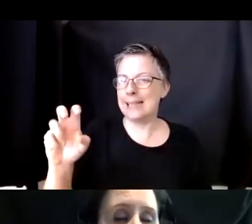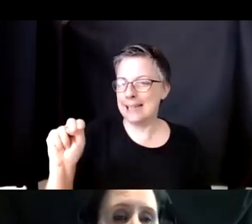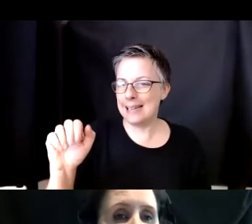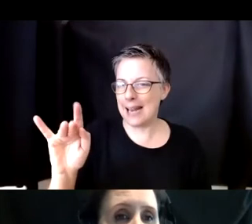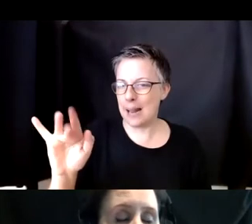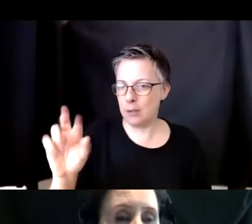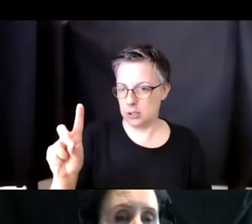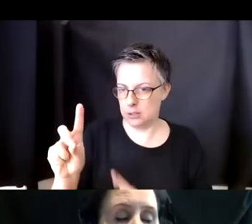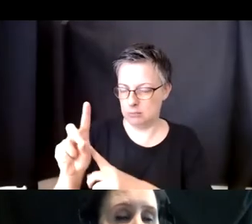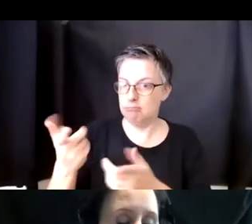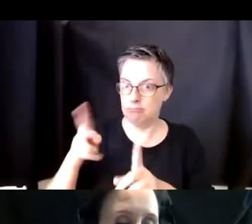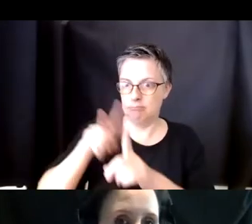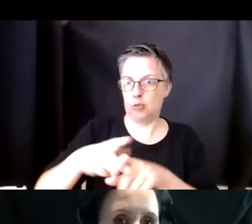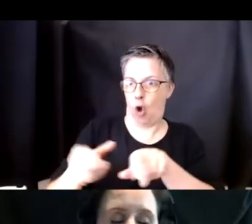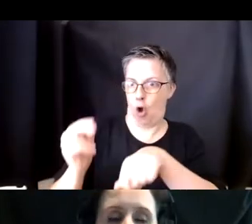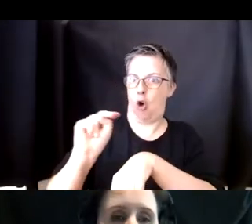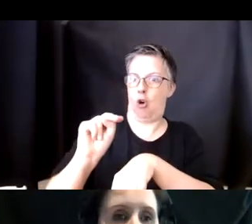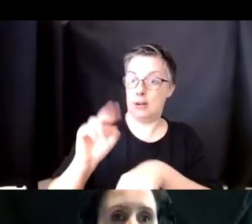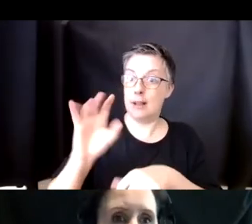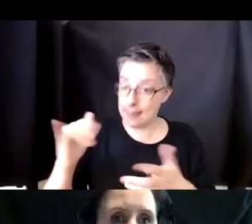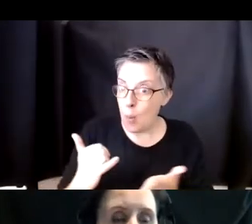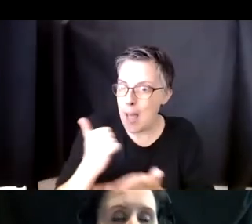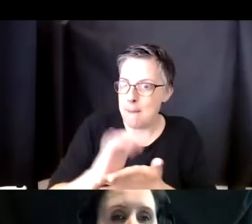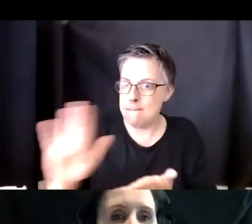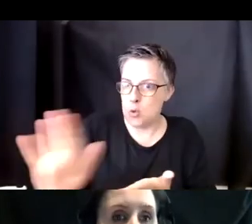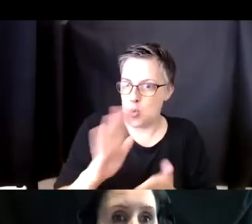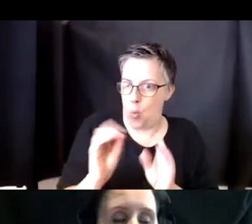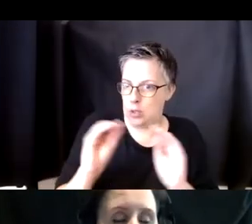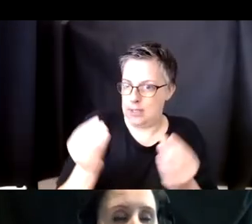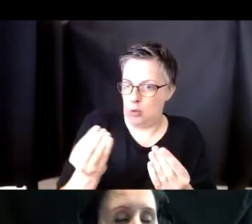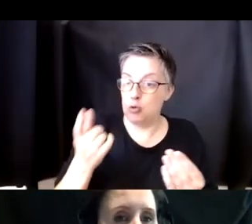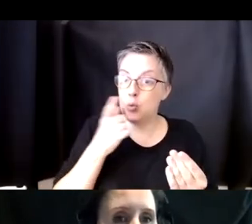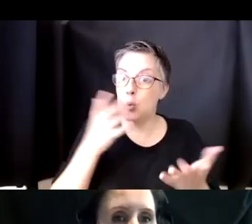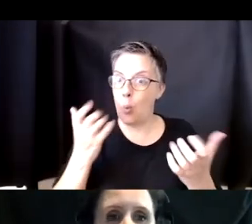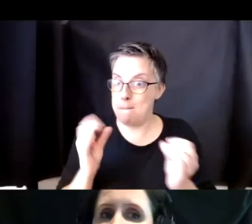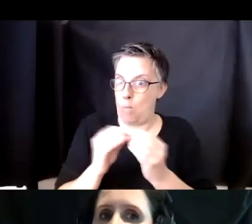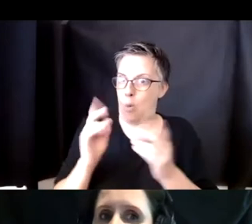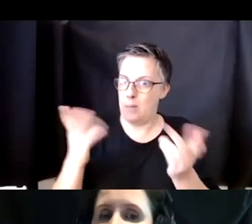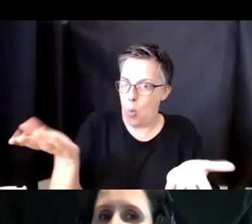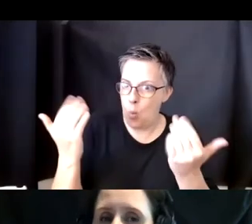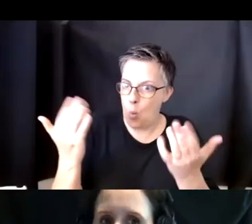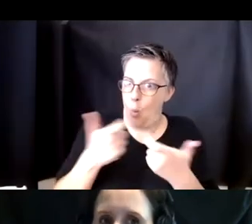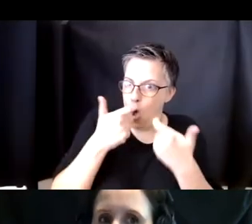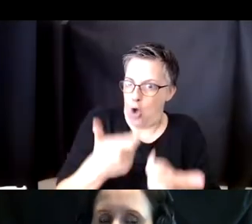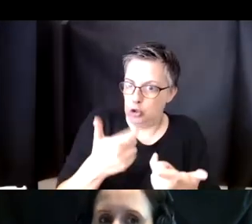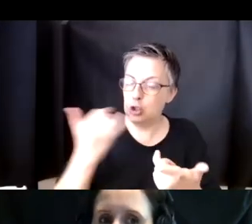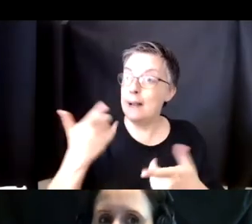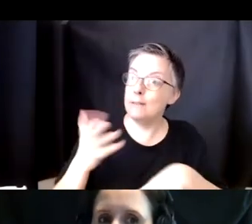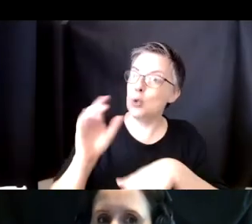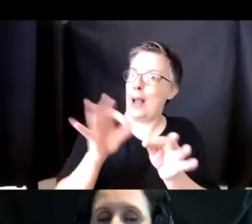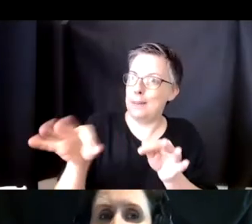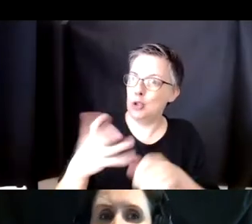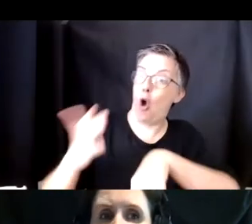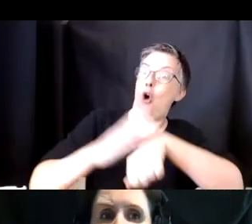is a benefit to your organization and anyone who wants more people to watch their video. If you enable caption on your